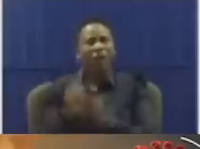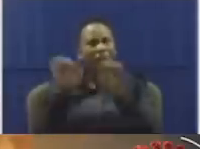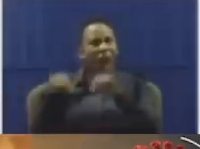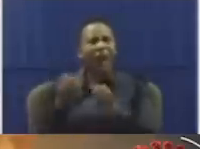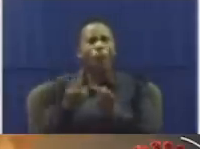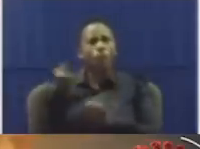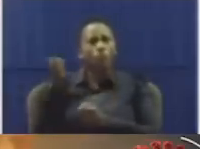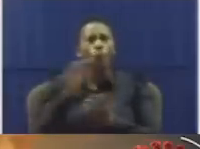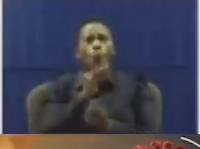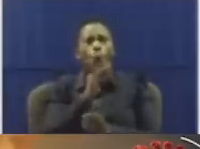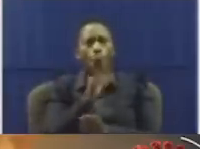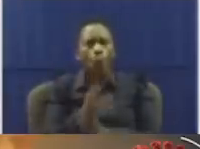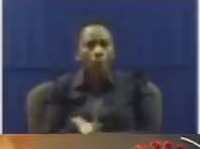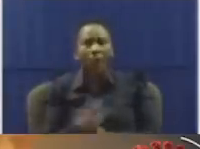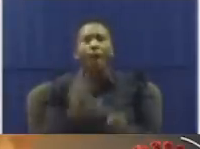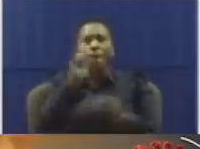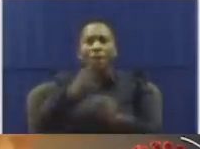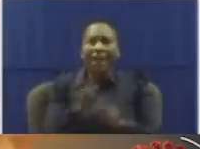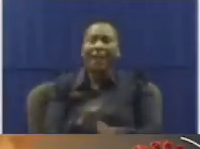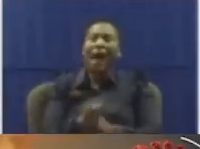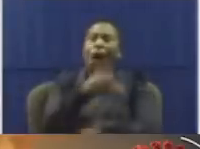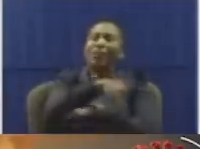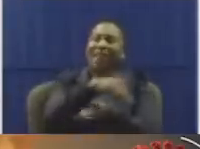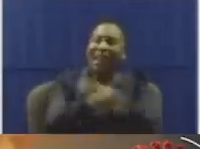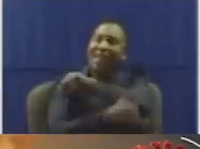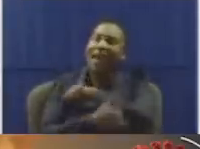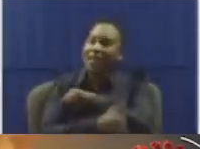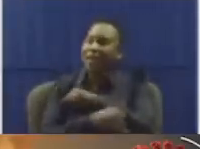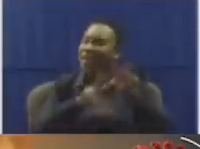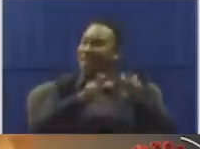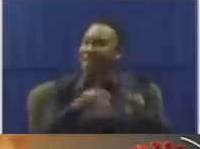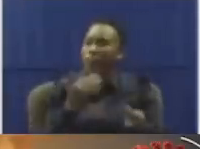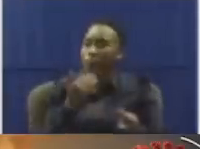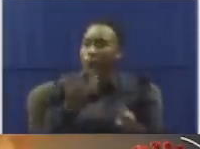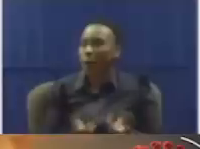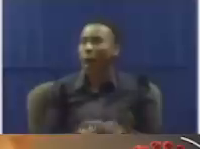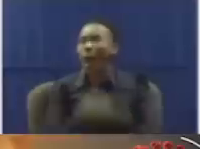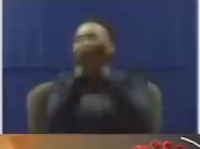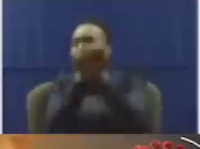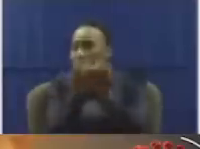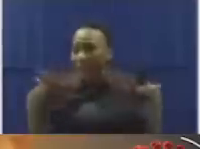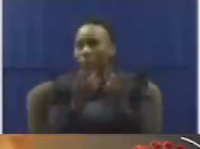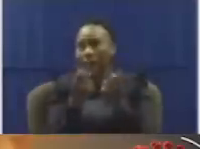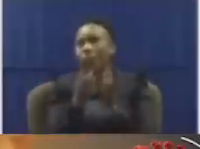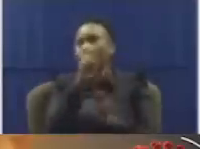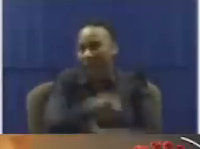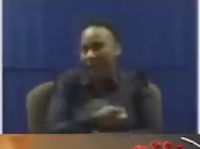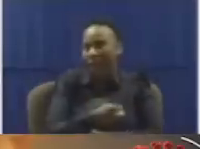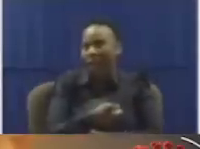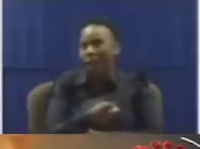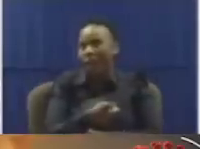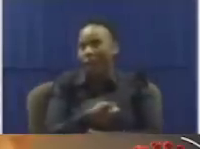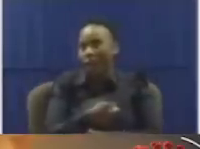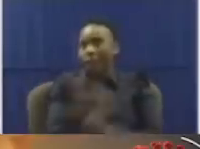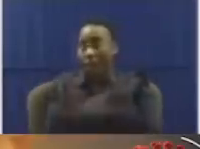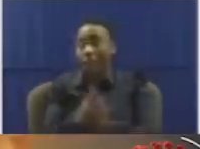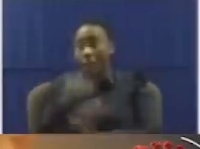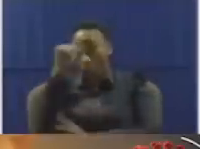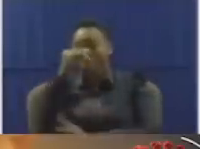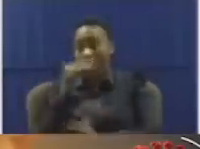paid for the cross-border investigation? And how much did it cost? Who paid for the security upgrades? We may not be the police, but